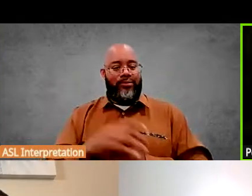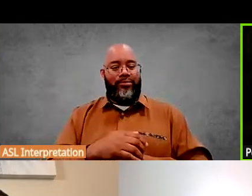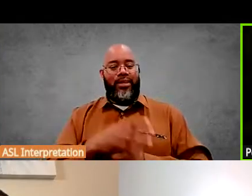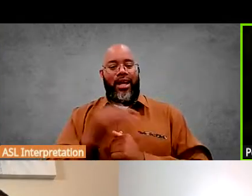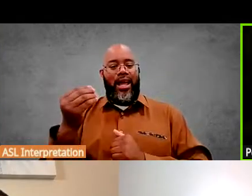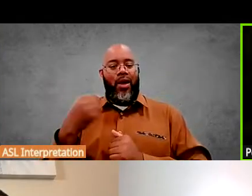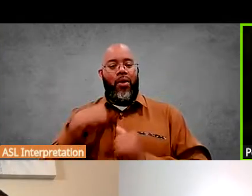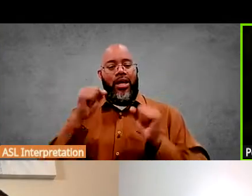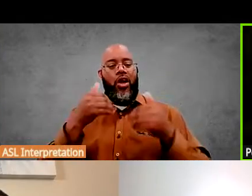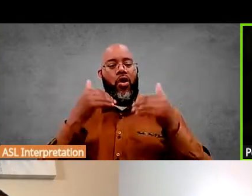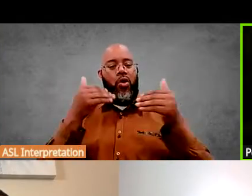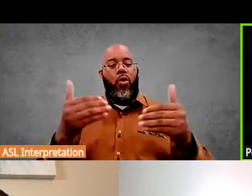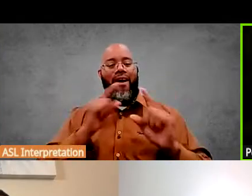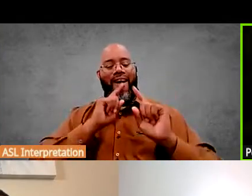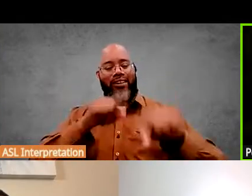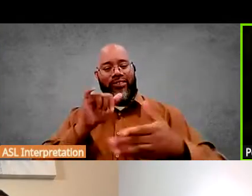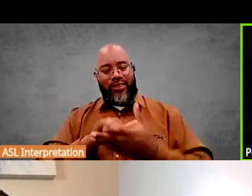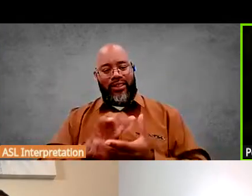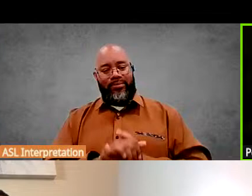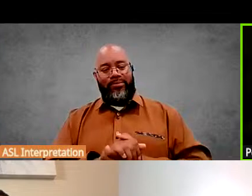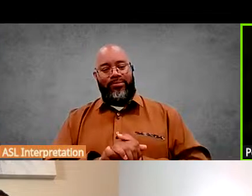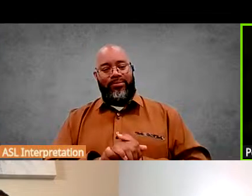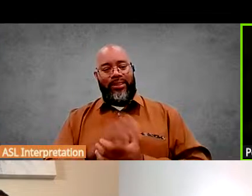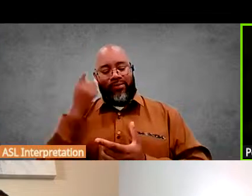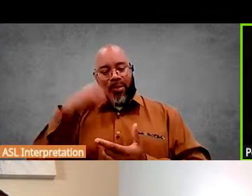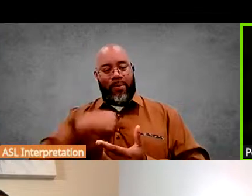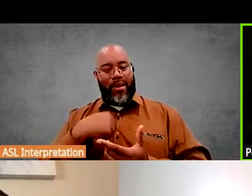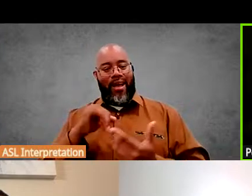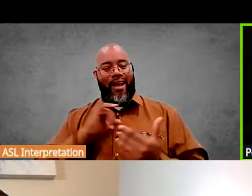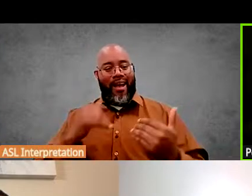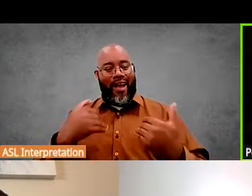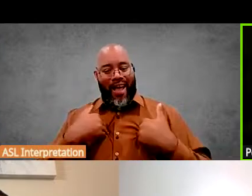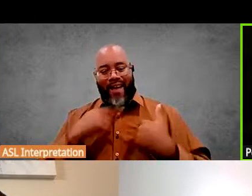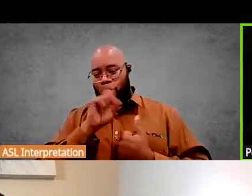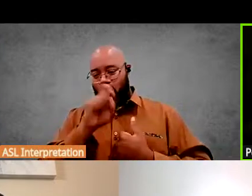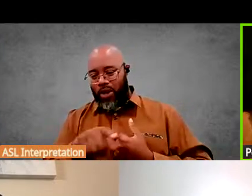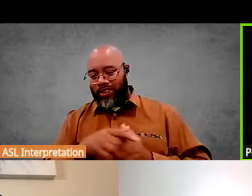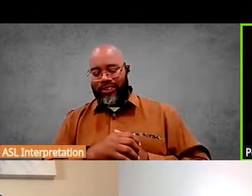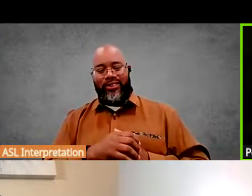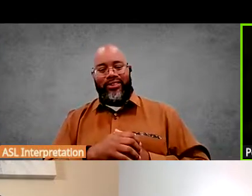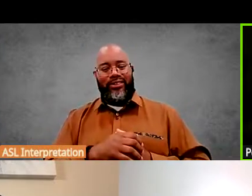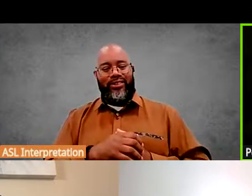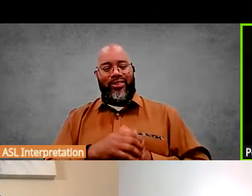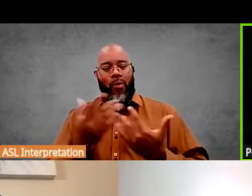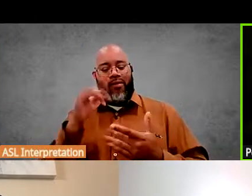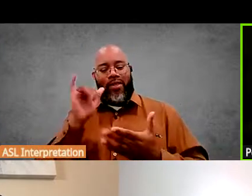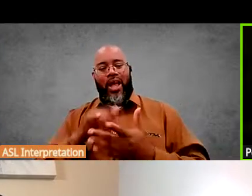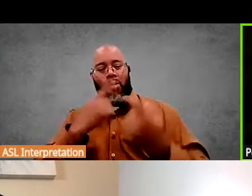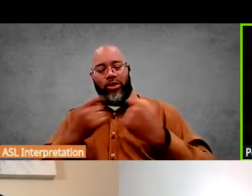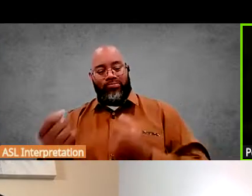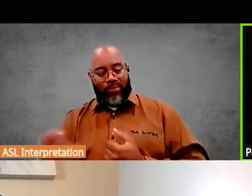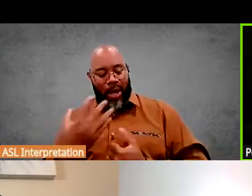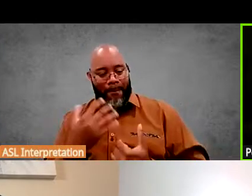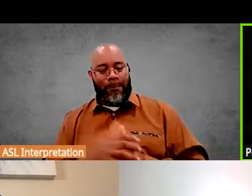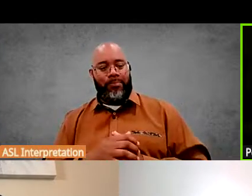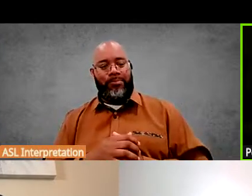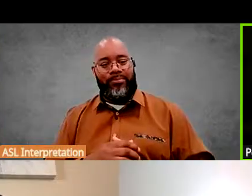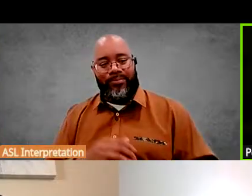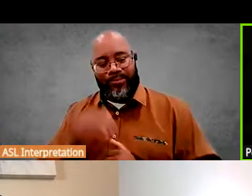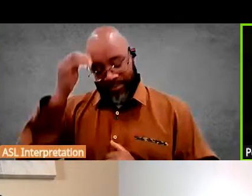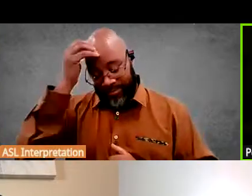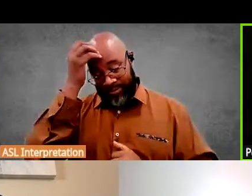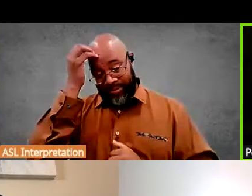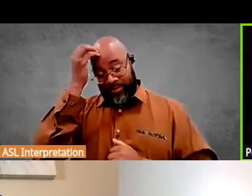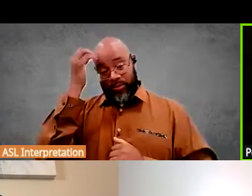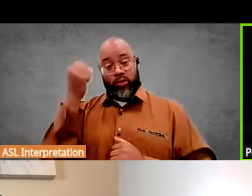we can go ahead and answer them. I guess for me, I had a question while we wait for those to come in.